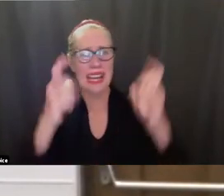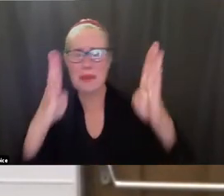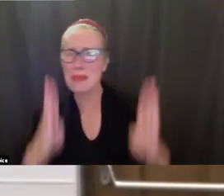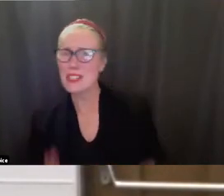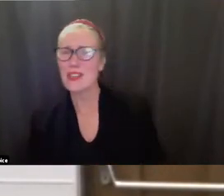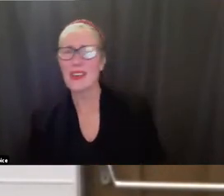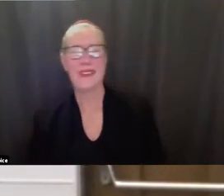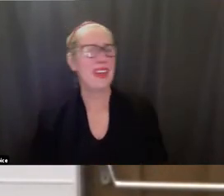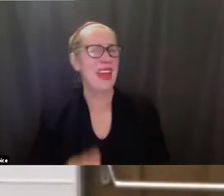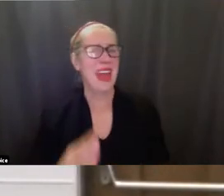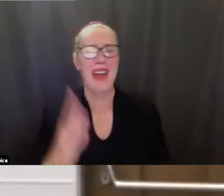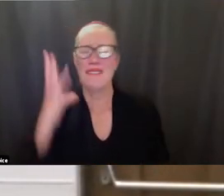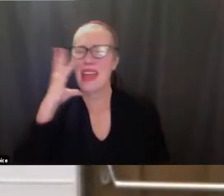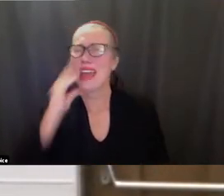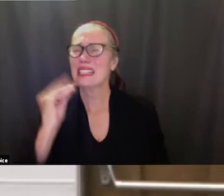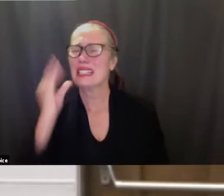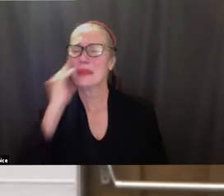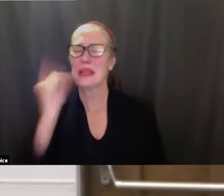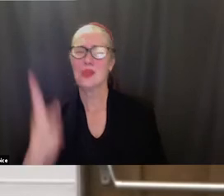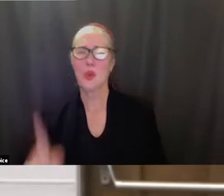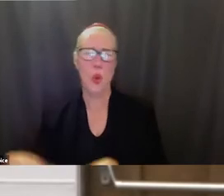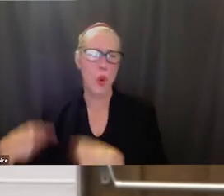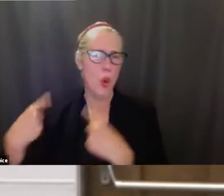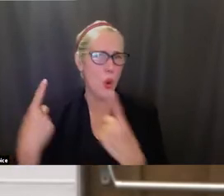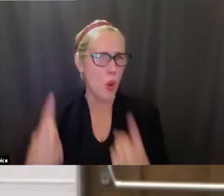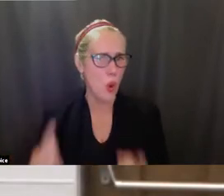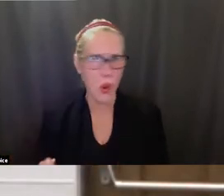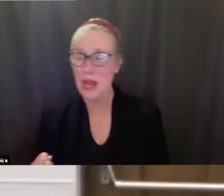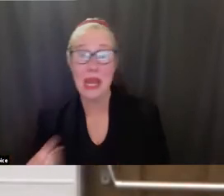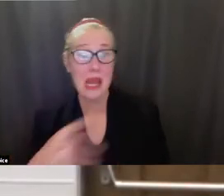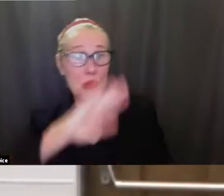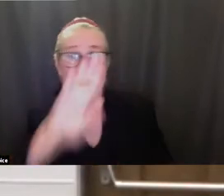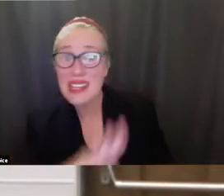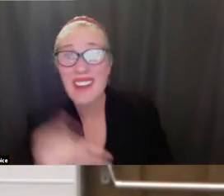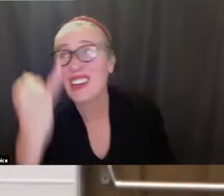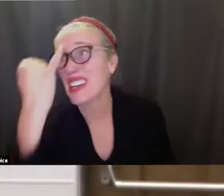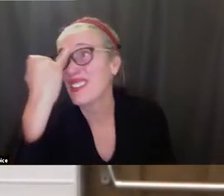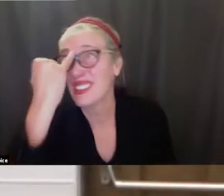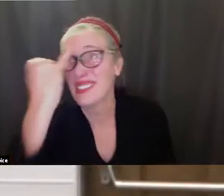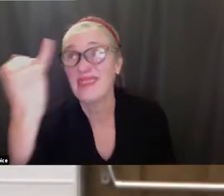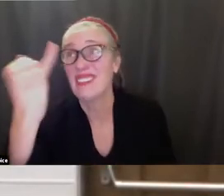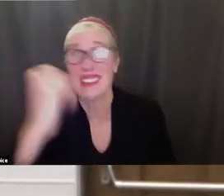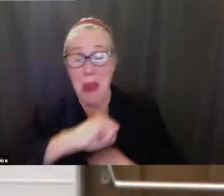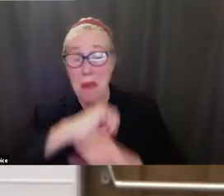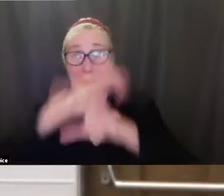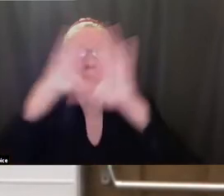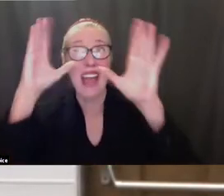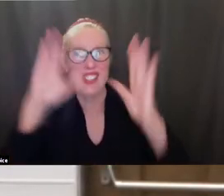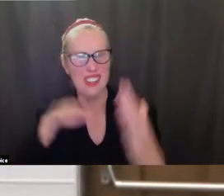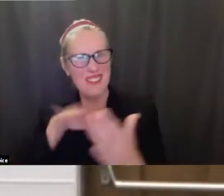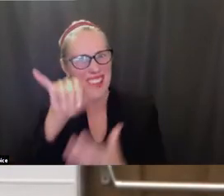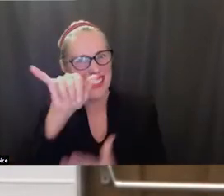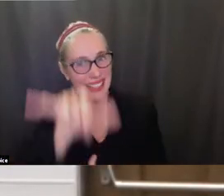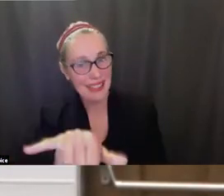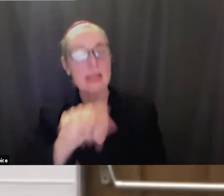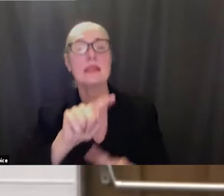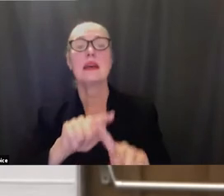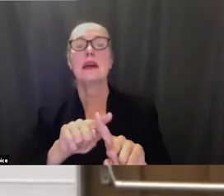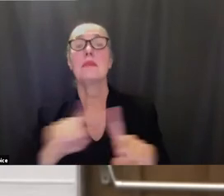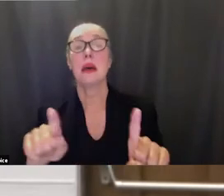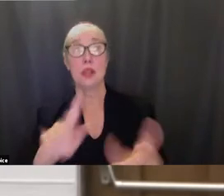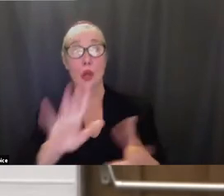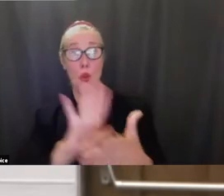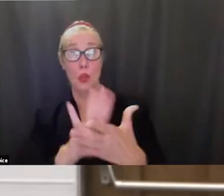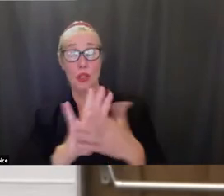face i mean or ever imagine that they would face and and but will we keep the schools